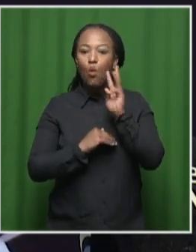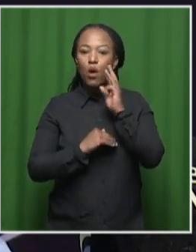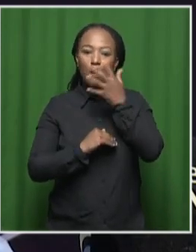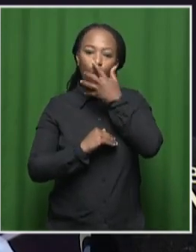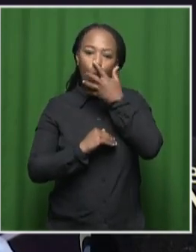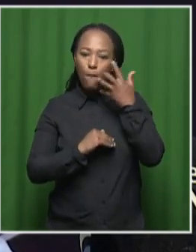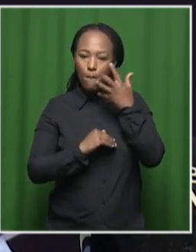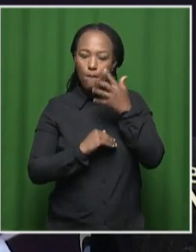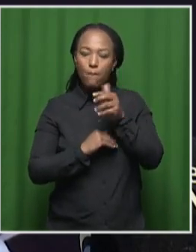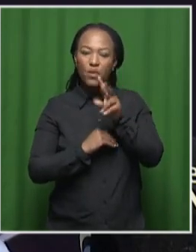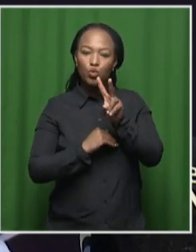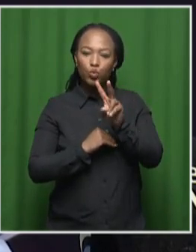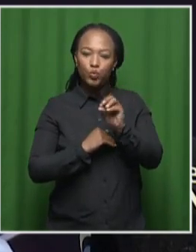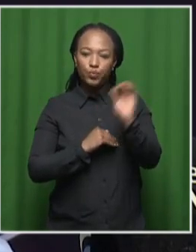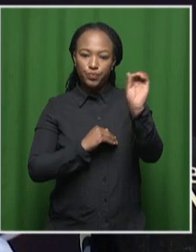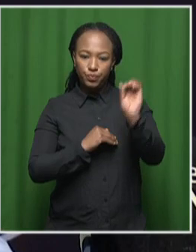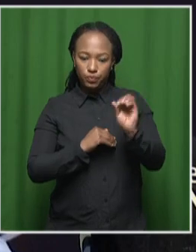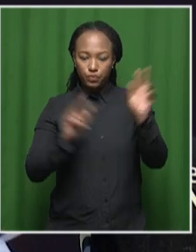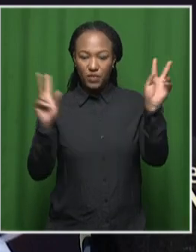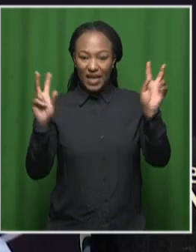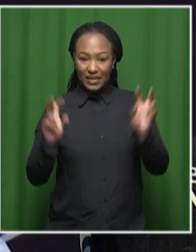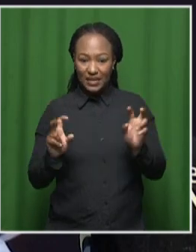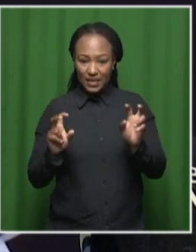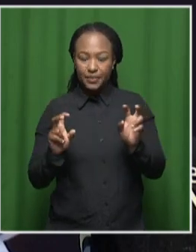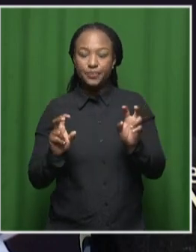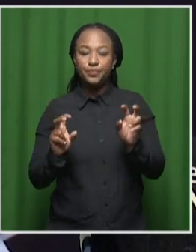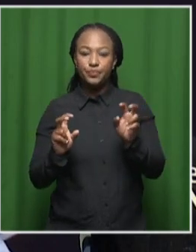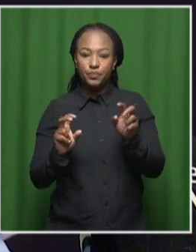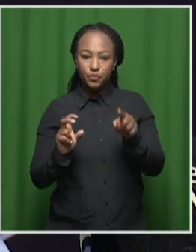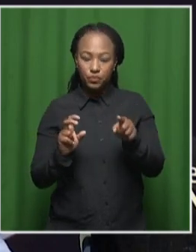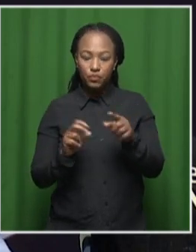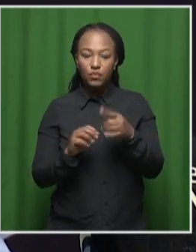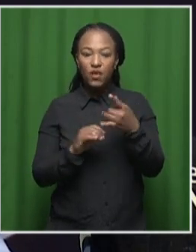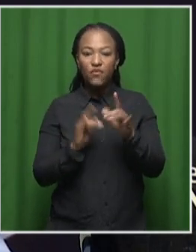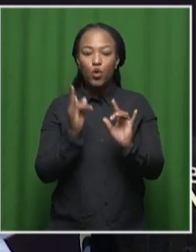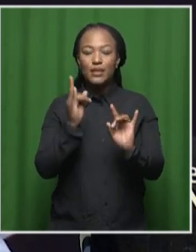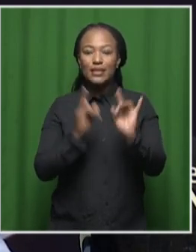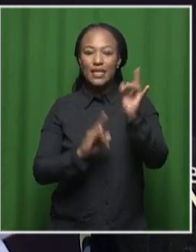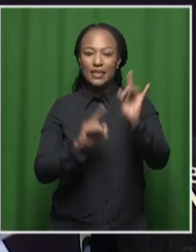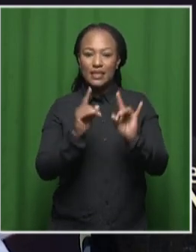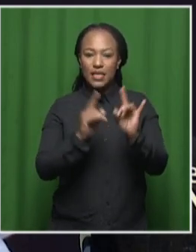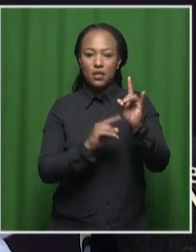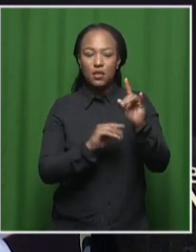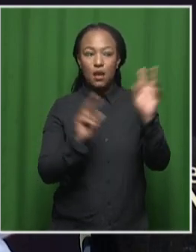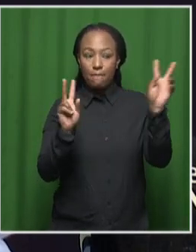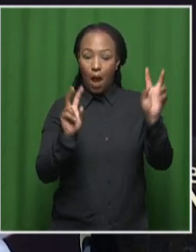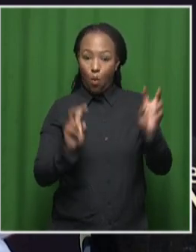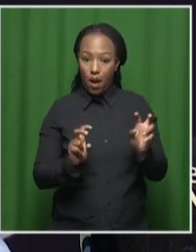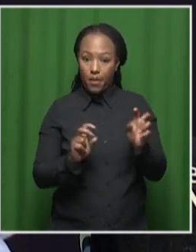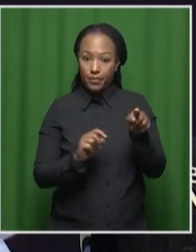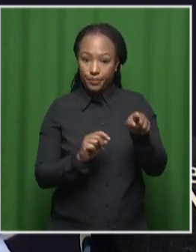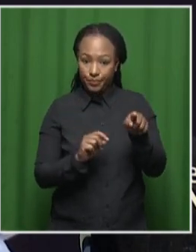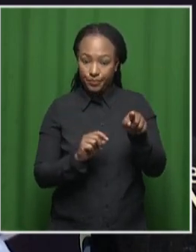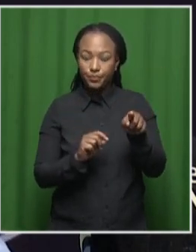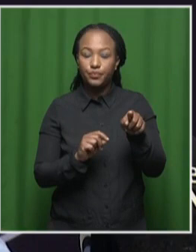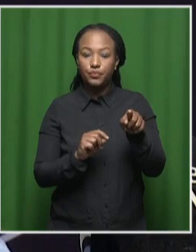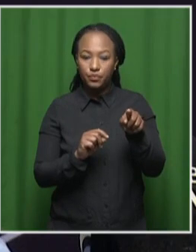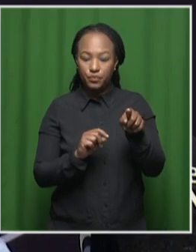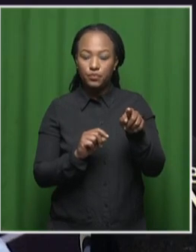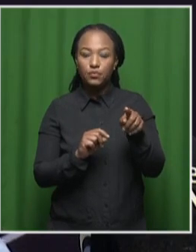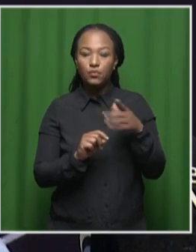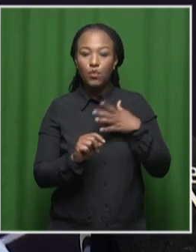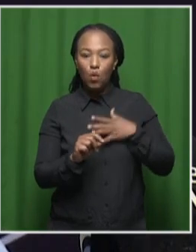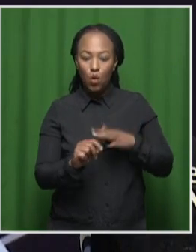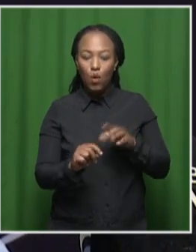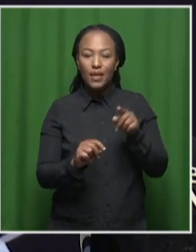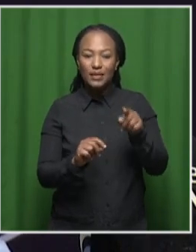energy consumption in the household. As part of City Power demand site management program to reduce peak demand